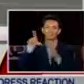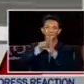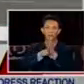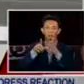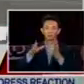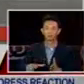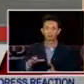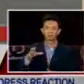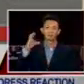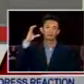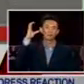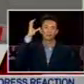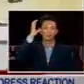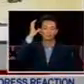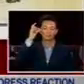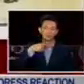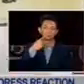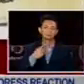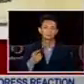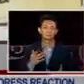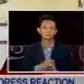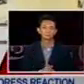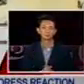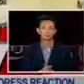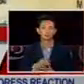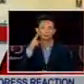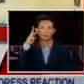was an excuse why he went out. But, you know, of course, in an ordinary trial, the witness is only about to